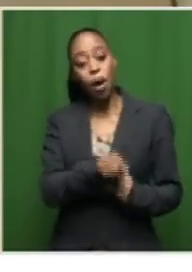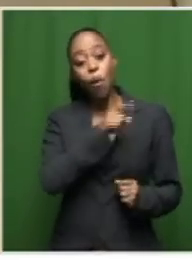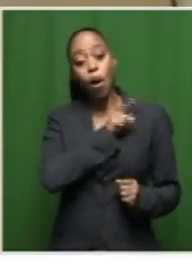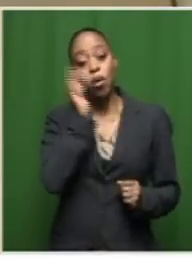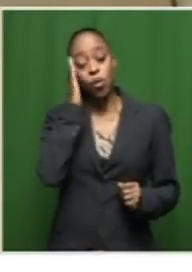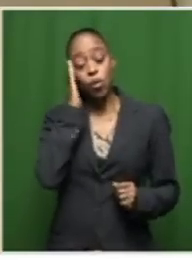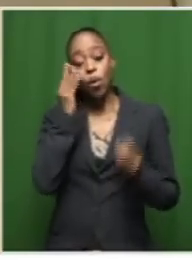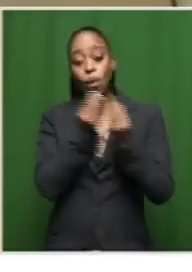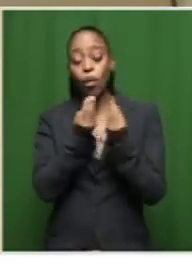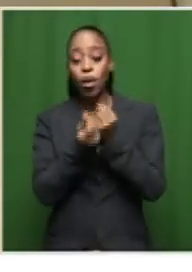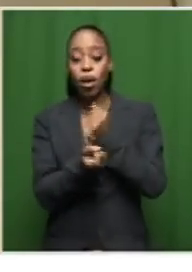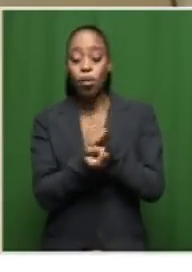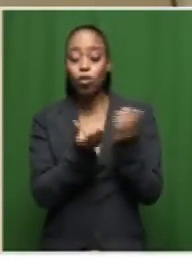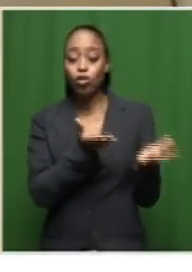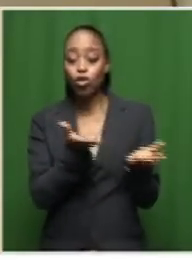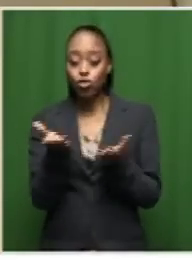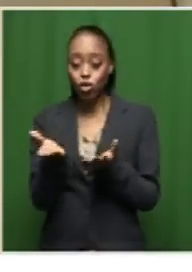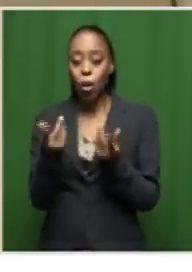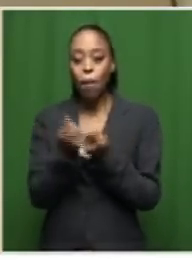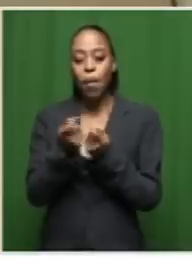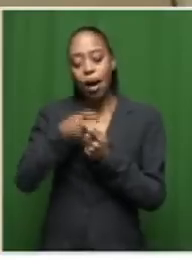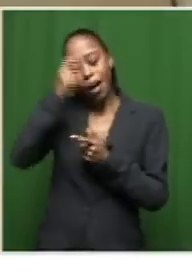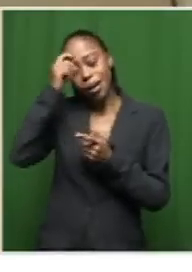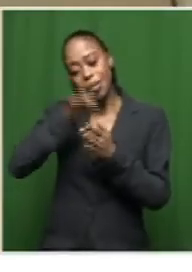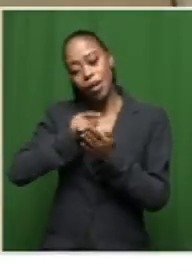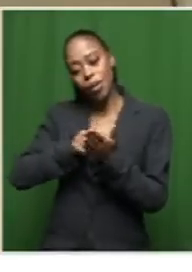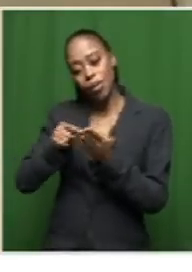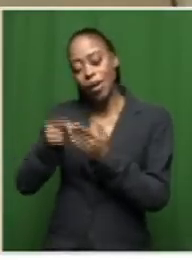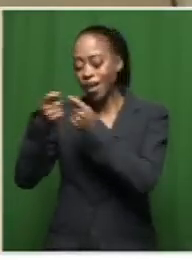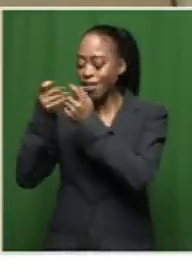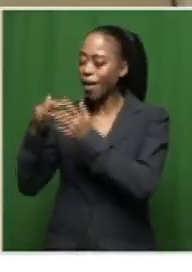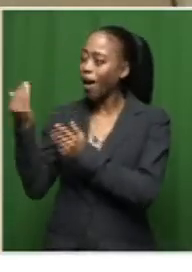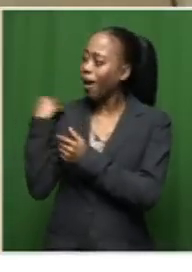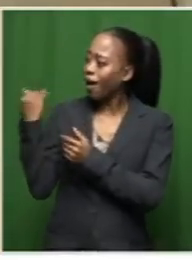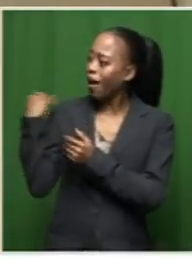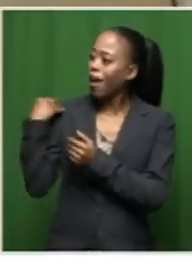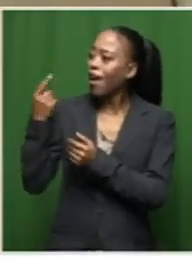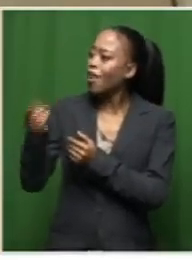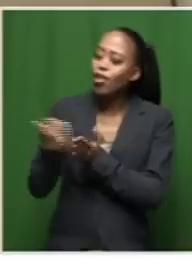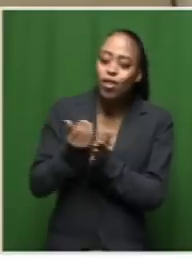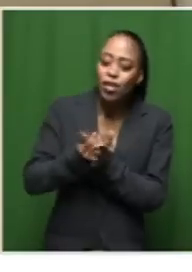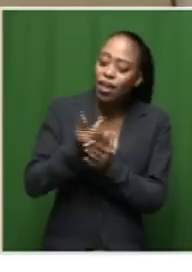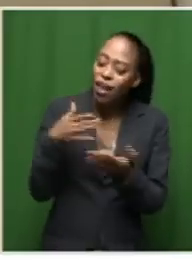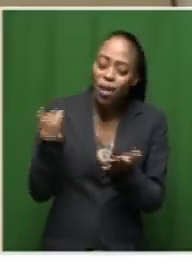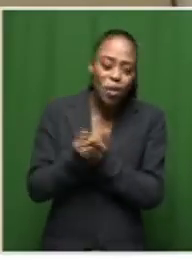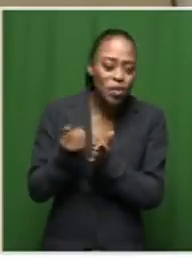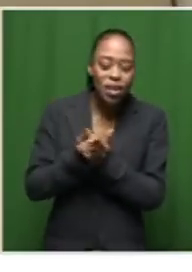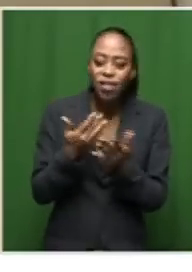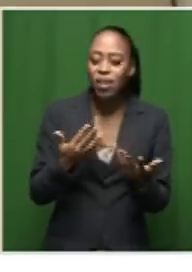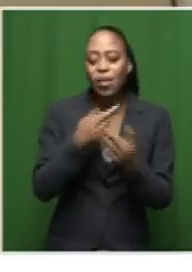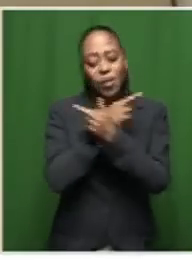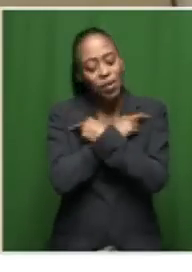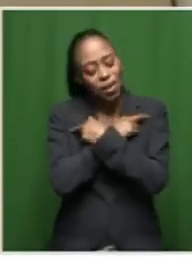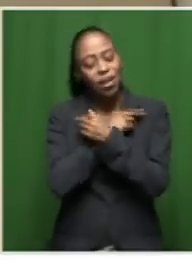the reason we have things that like Money Smart Week is because Treasury tells us all the time that we are not saving enough